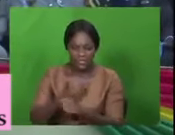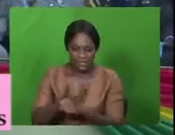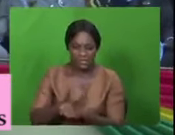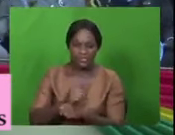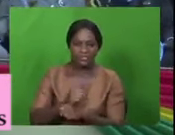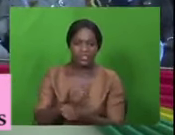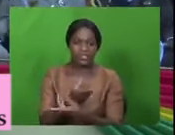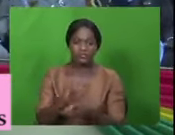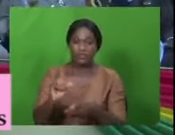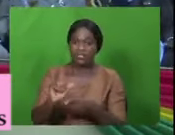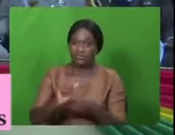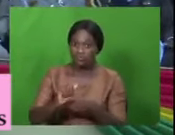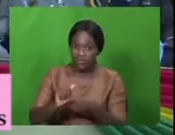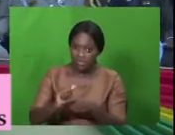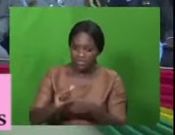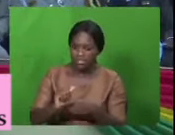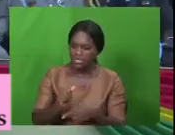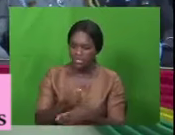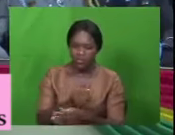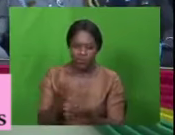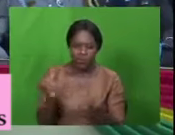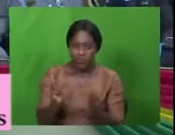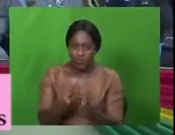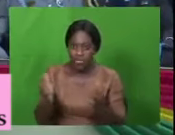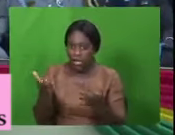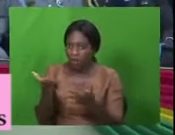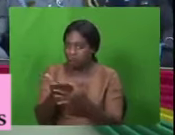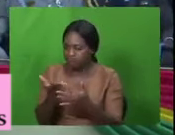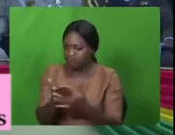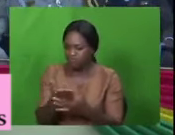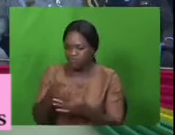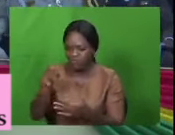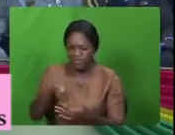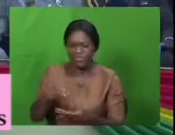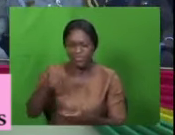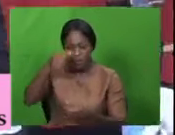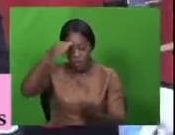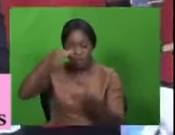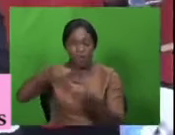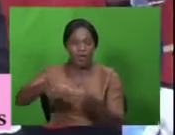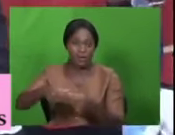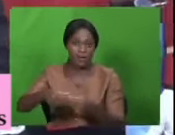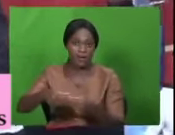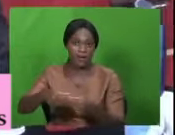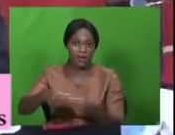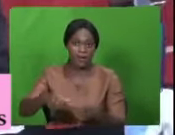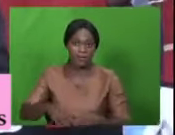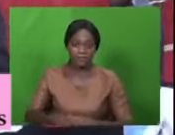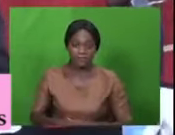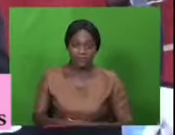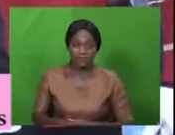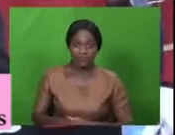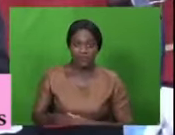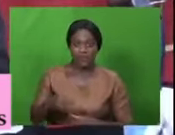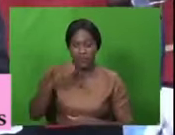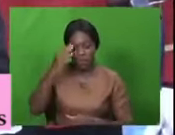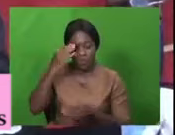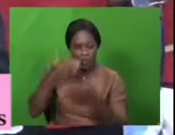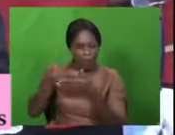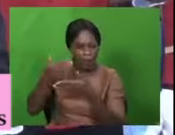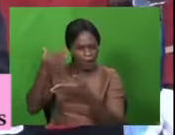to remind ourselves that our compatriots, the majority of whom are in their early